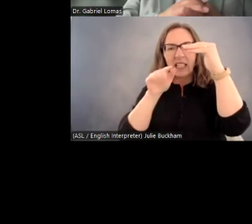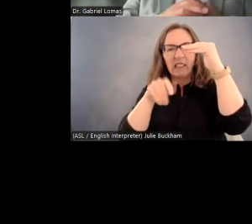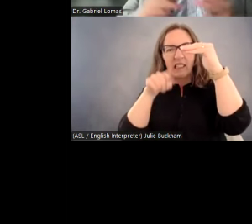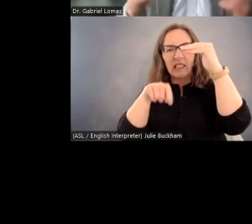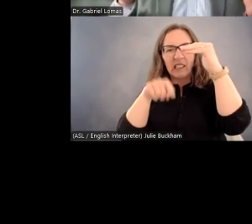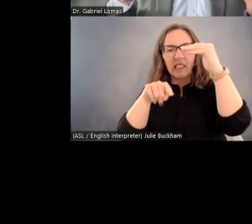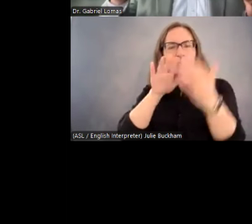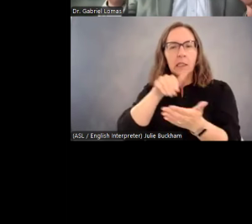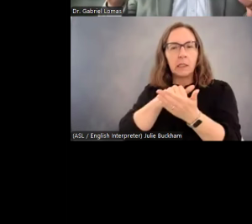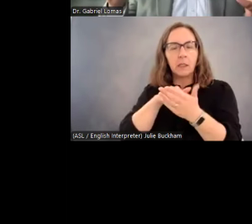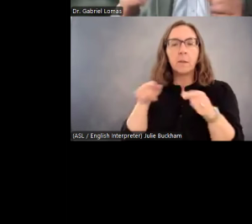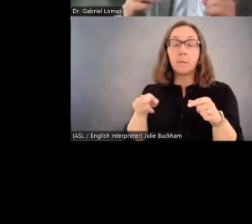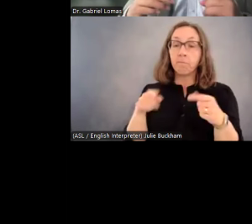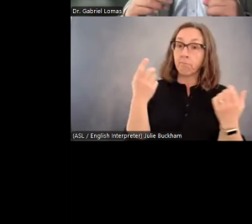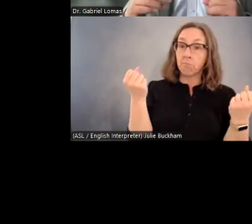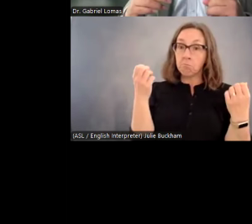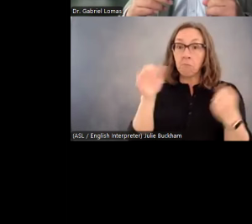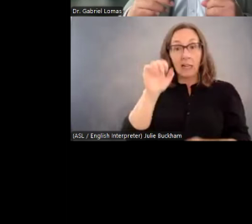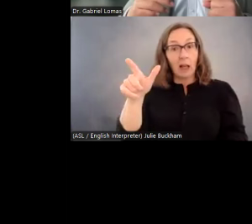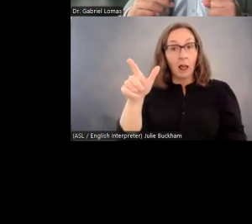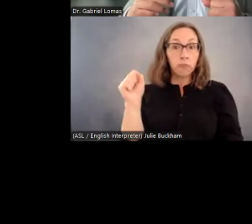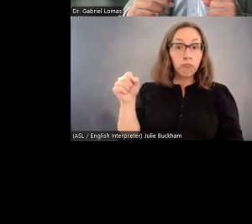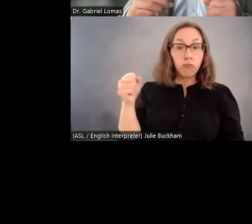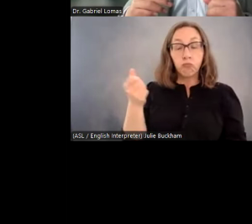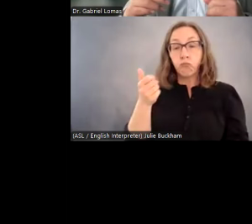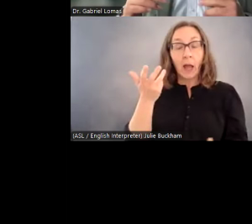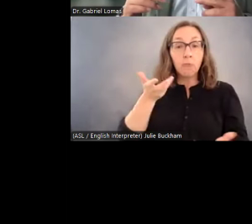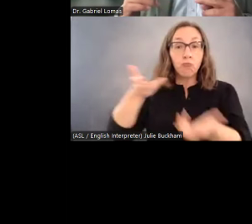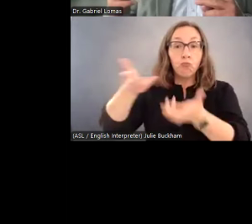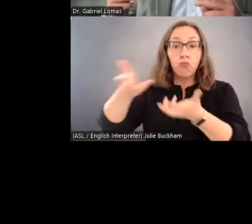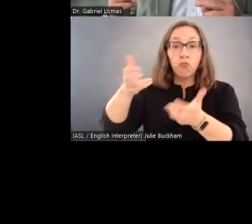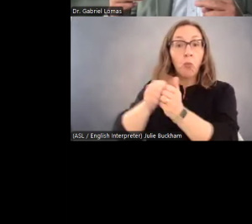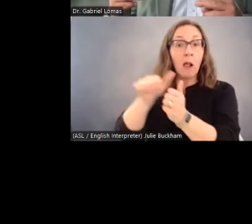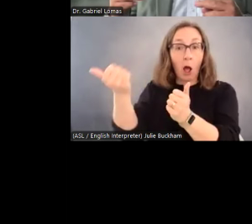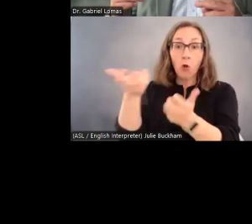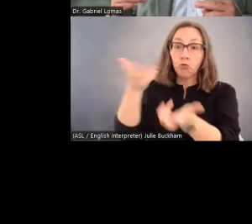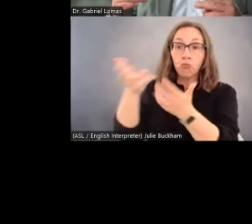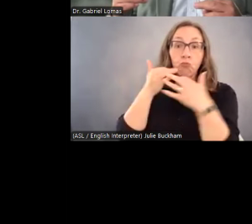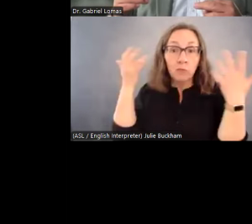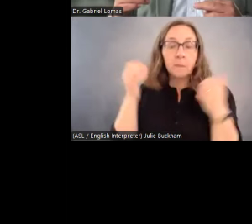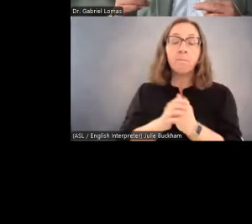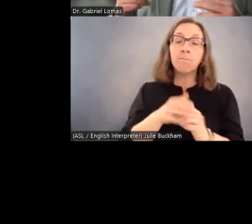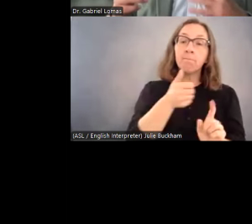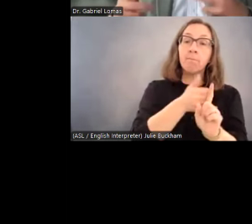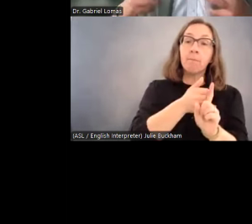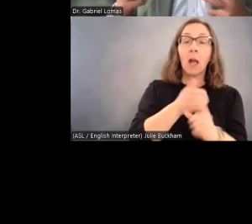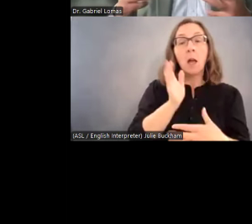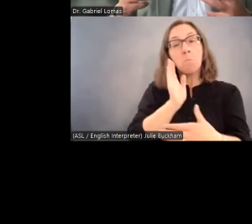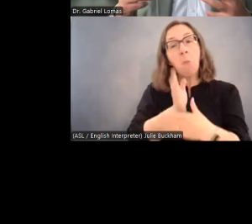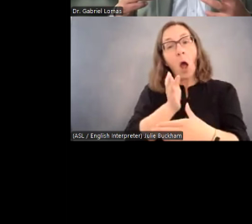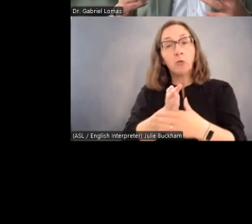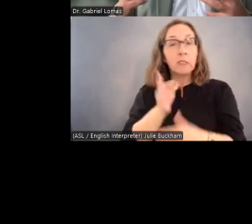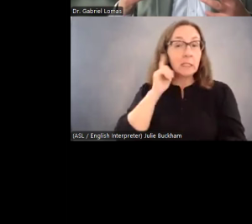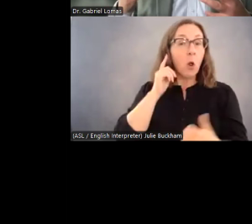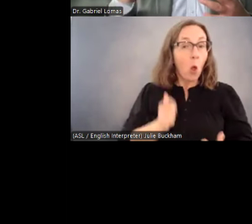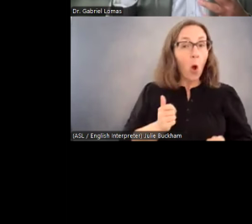range. He uses ASL pretty well, and he gets along well with others. He has a moderate hearing loss in his speech that allows him to communicate